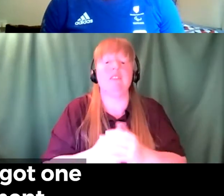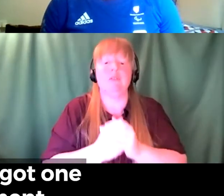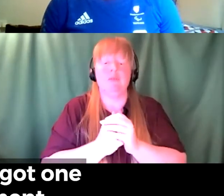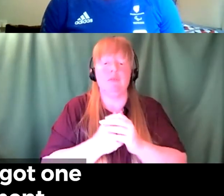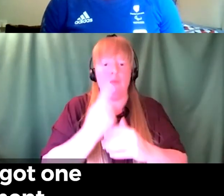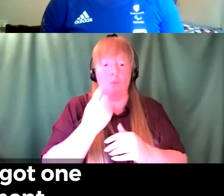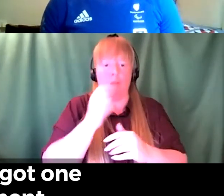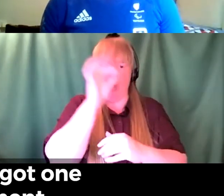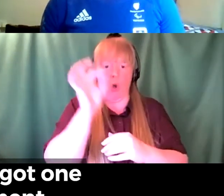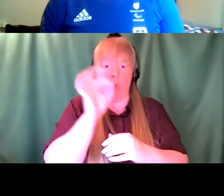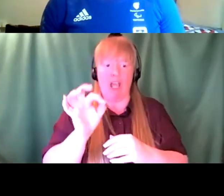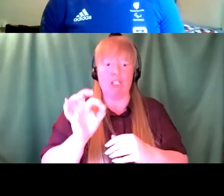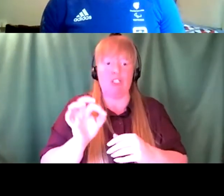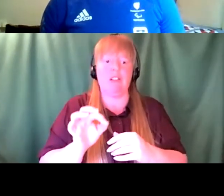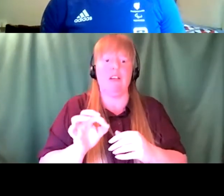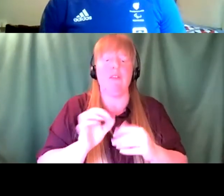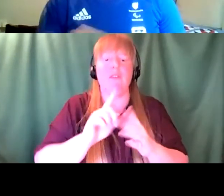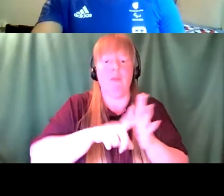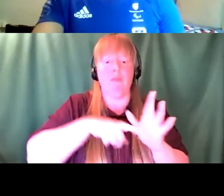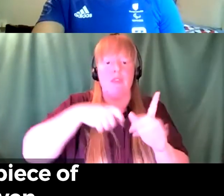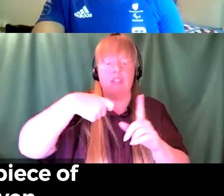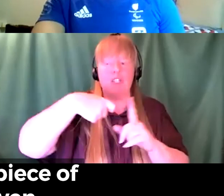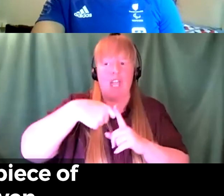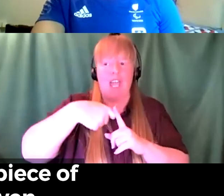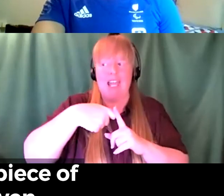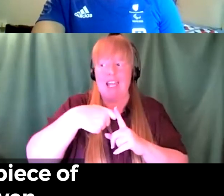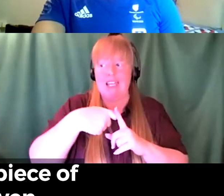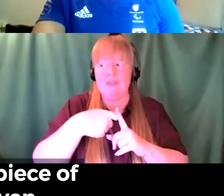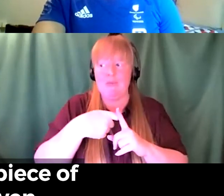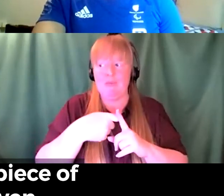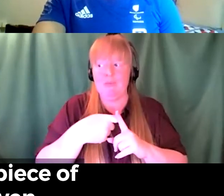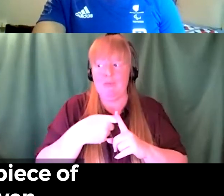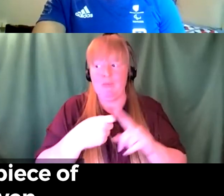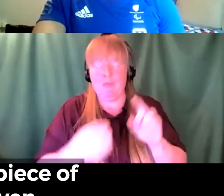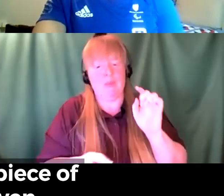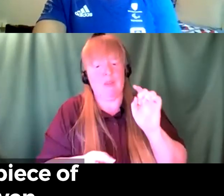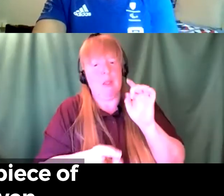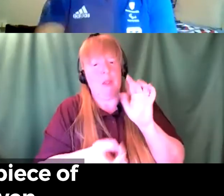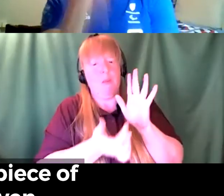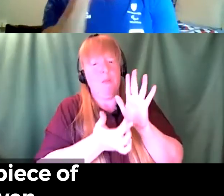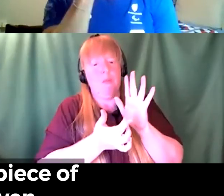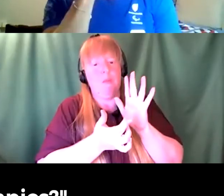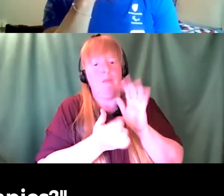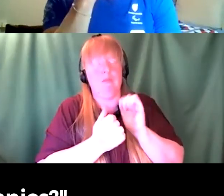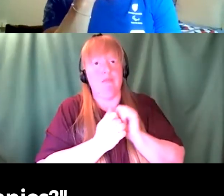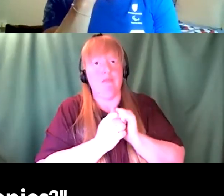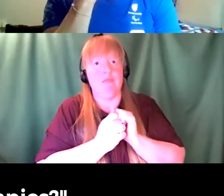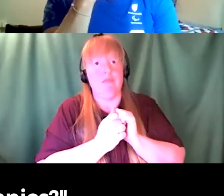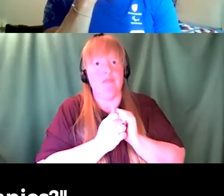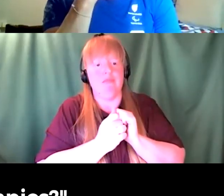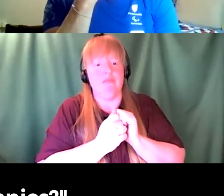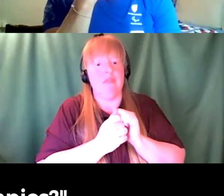more question at the moment from Jack for Emma. What's the most important piece of advice you'd ever been given about getting